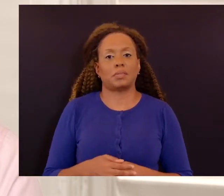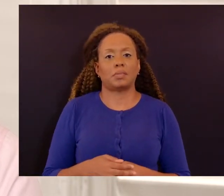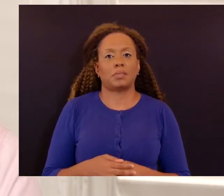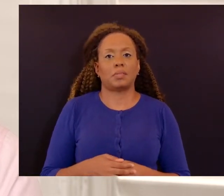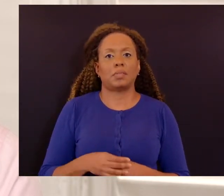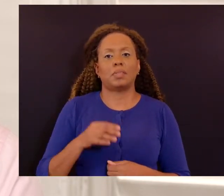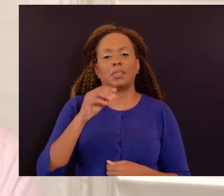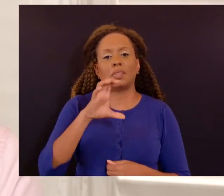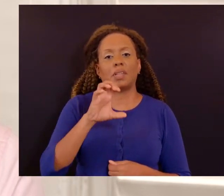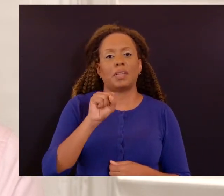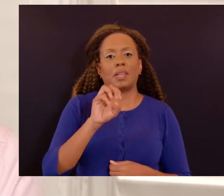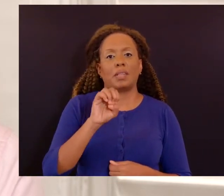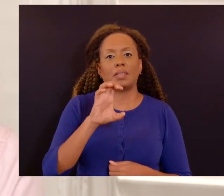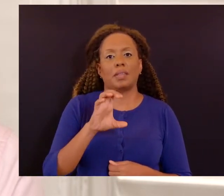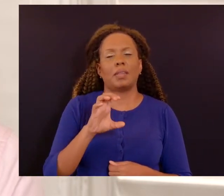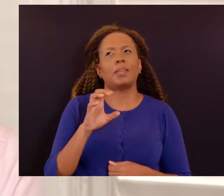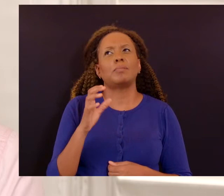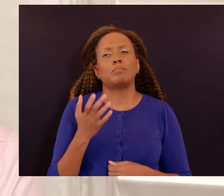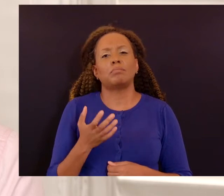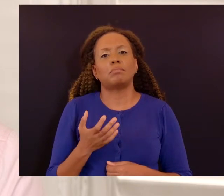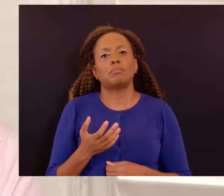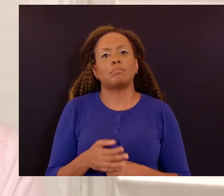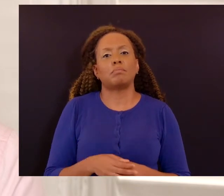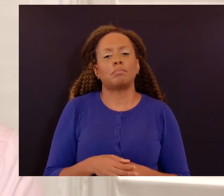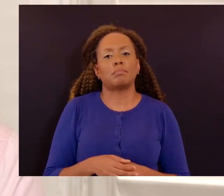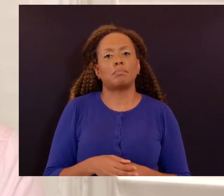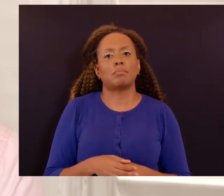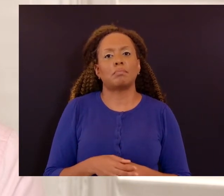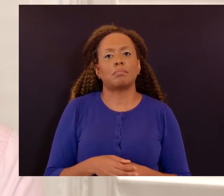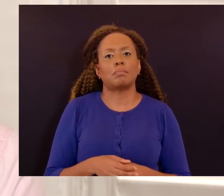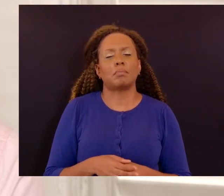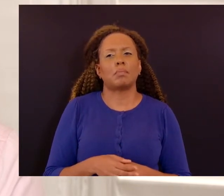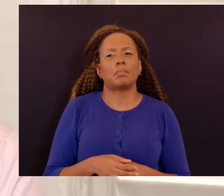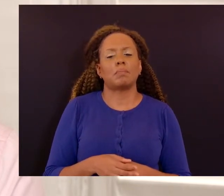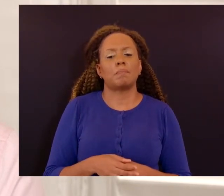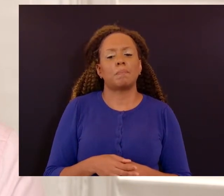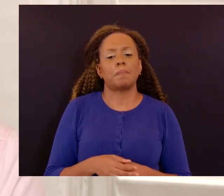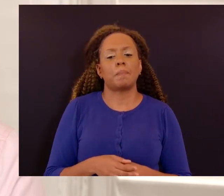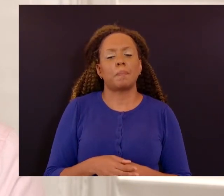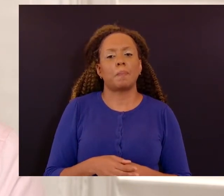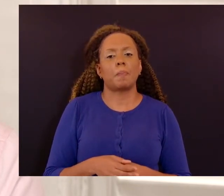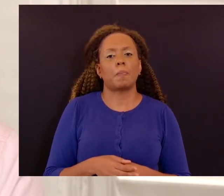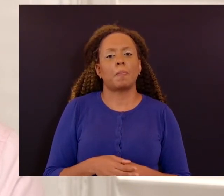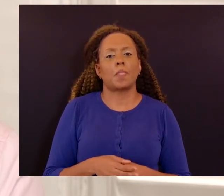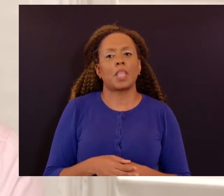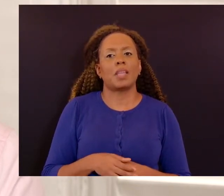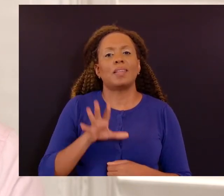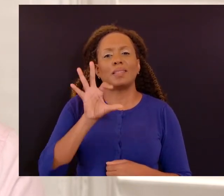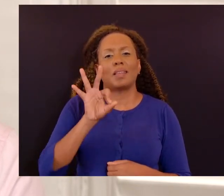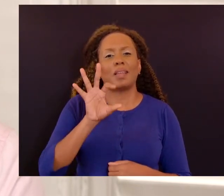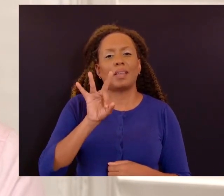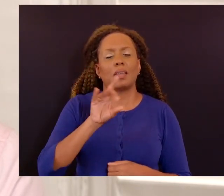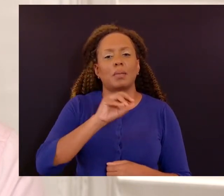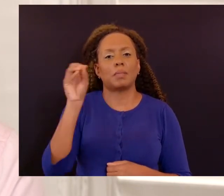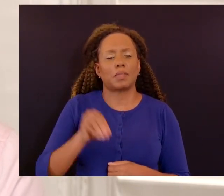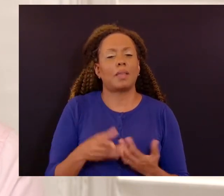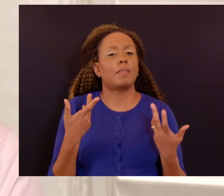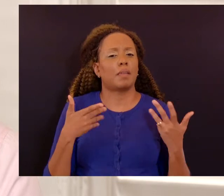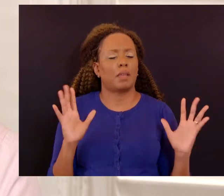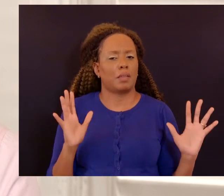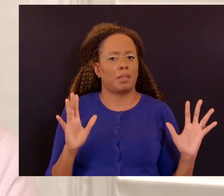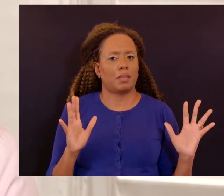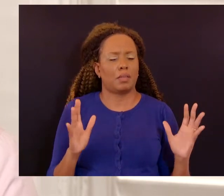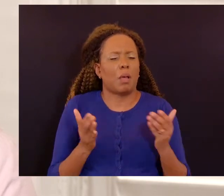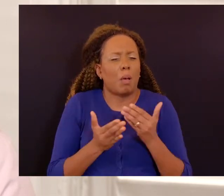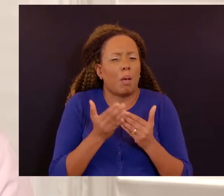level, we're approximately at 98% completion of the return of the results of the